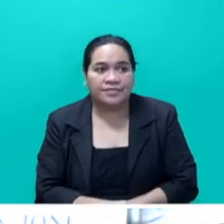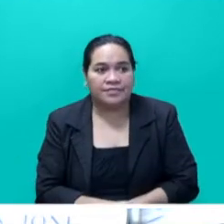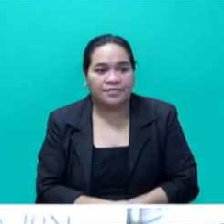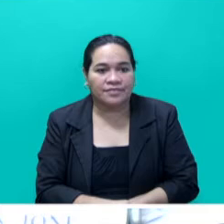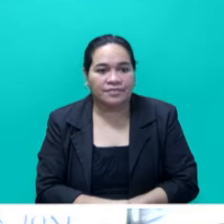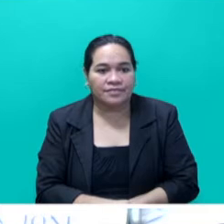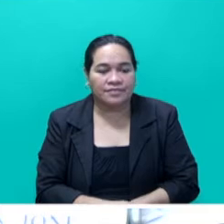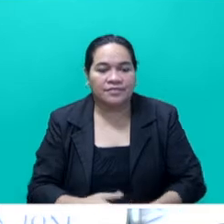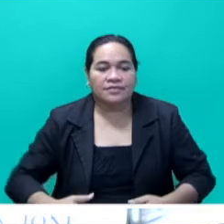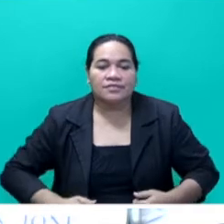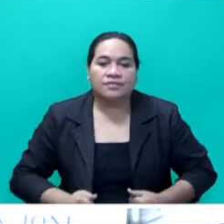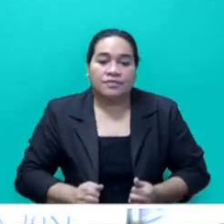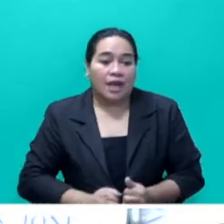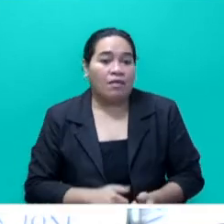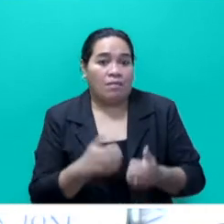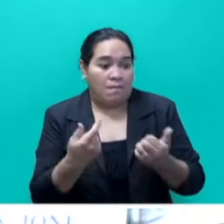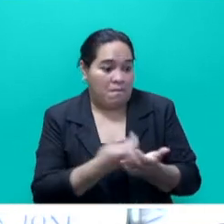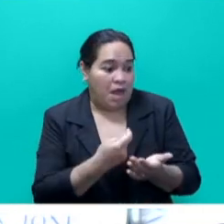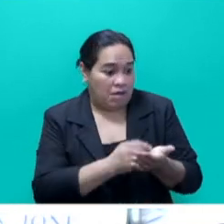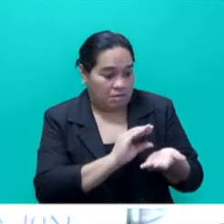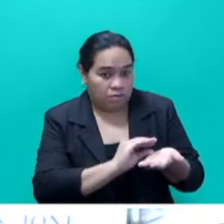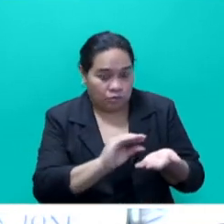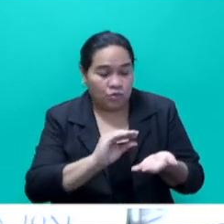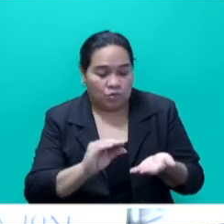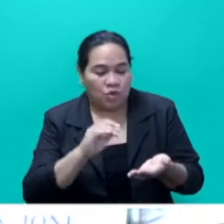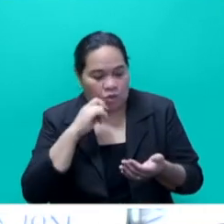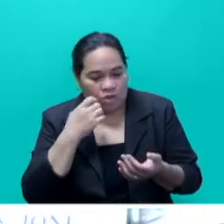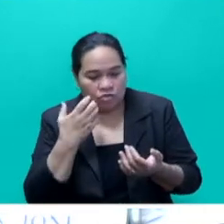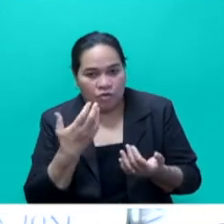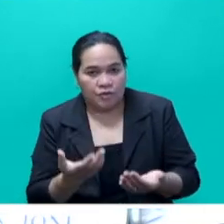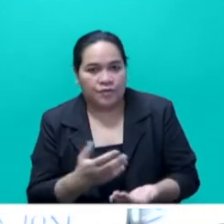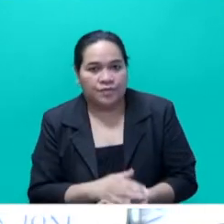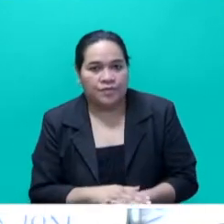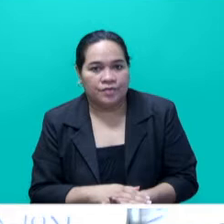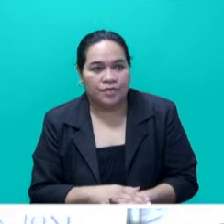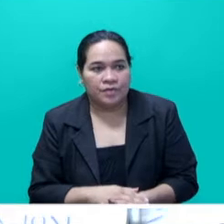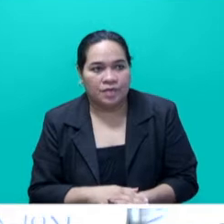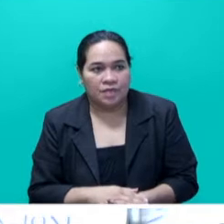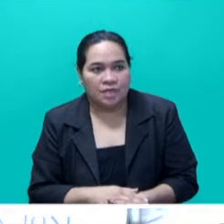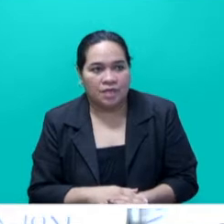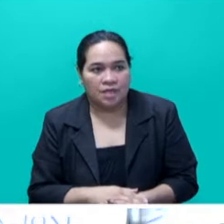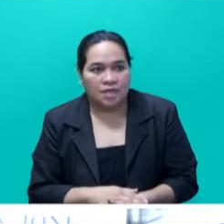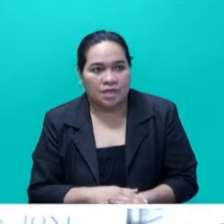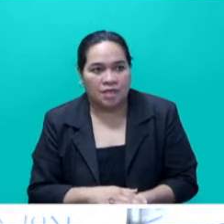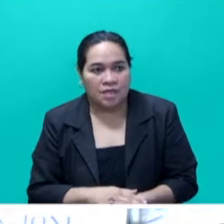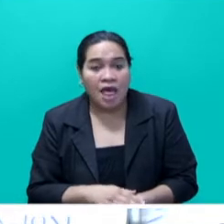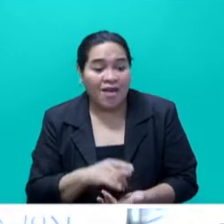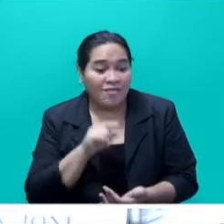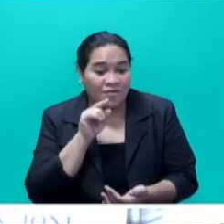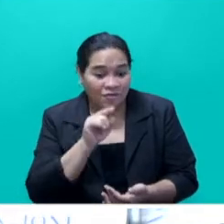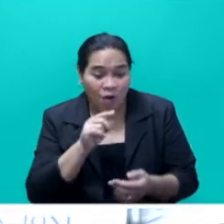rolled out a significant amount of money, which I will come to. However, in respect specifically of the